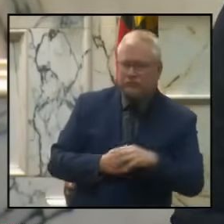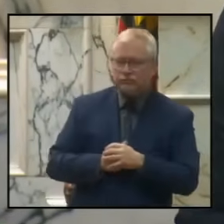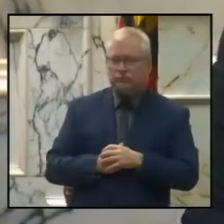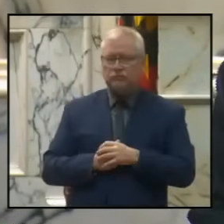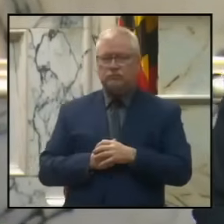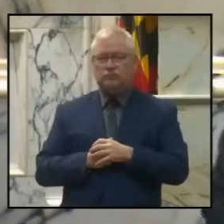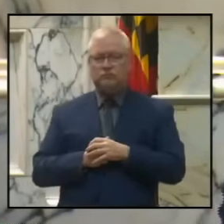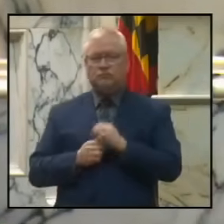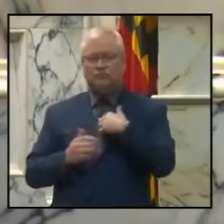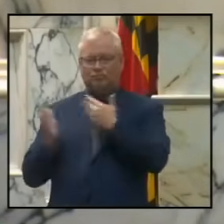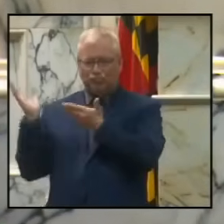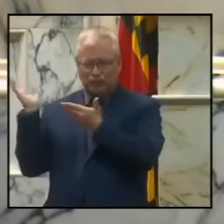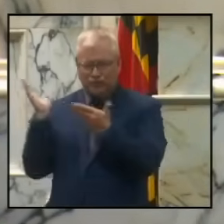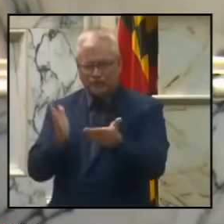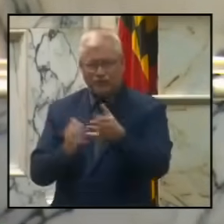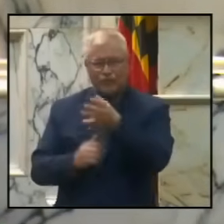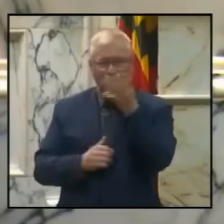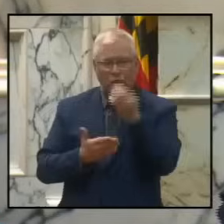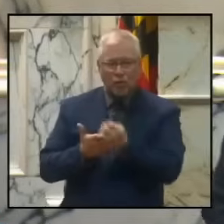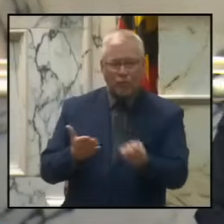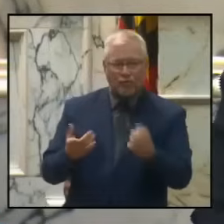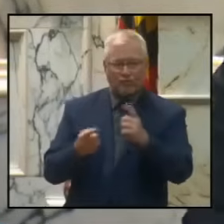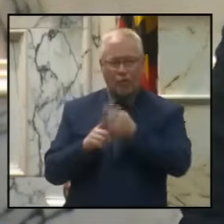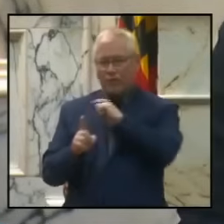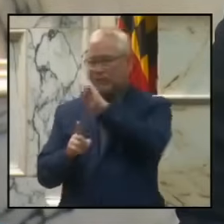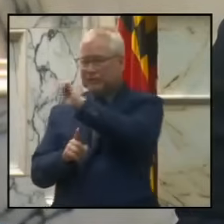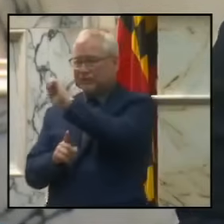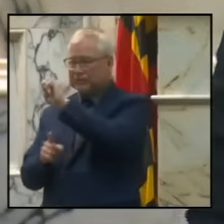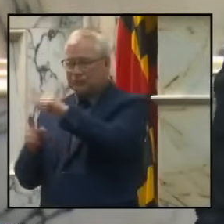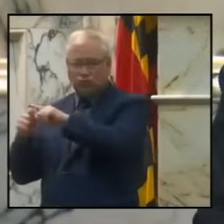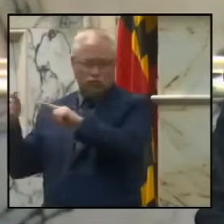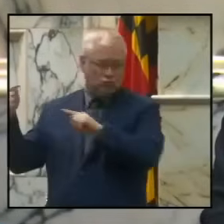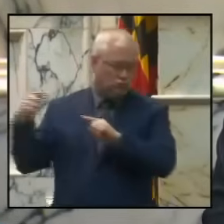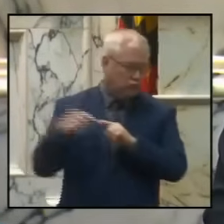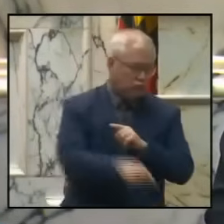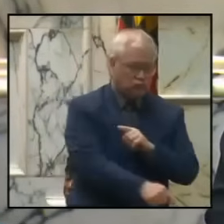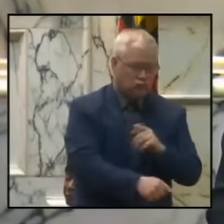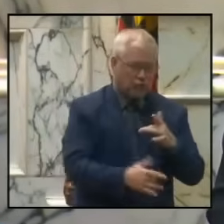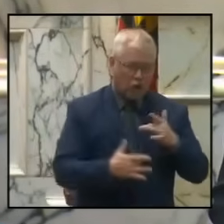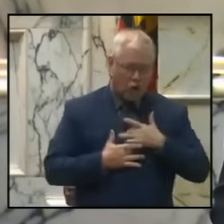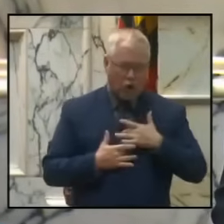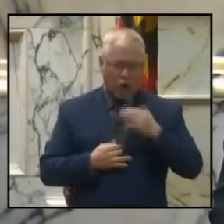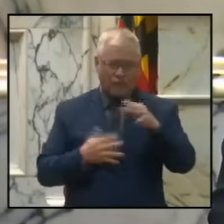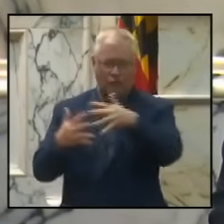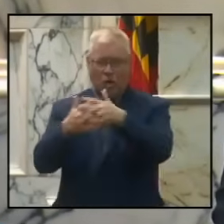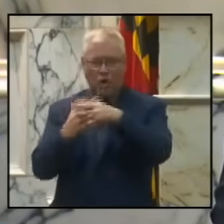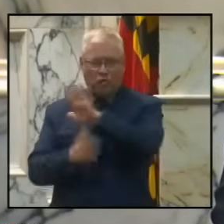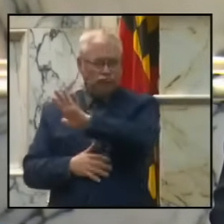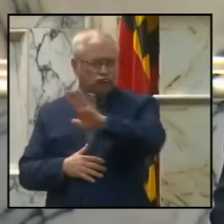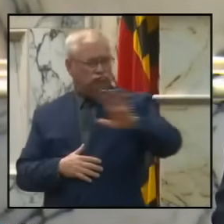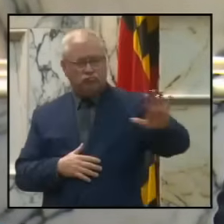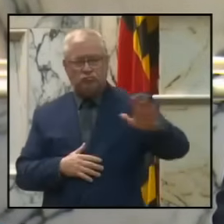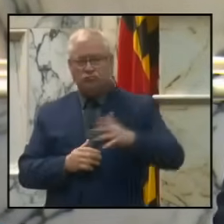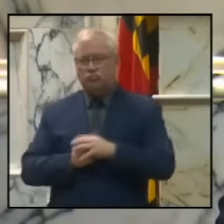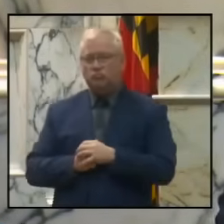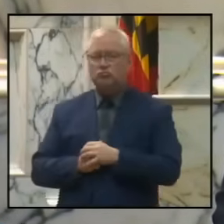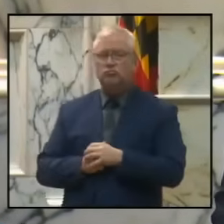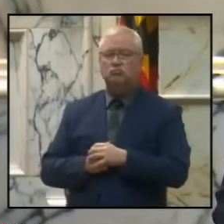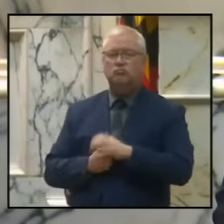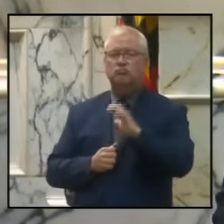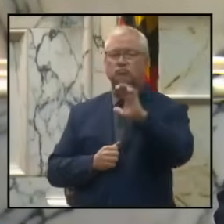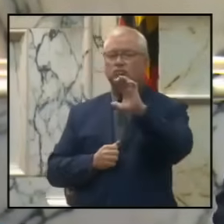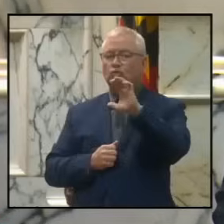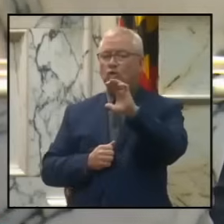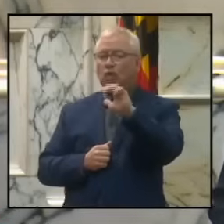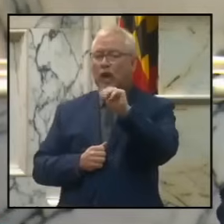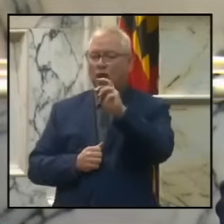farm equipment from the East Coast deep into the heartland of America. Commerce and trade are the bedrock of